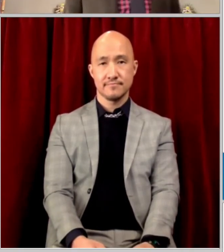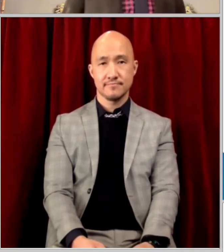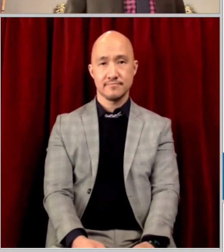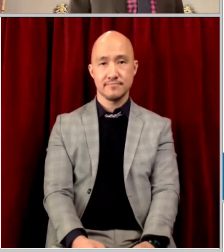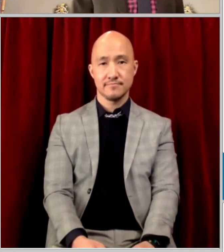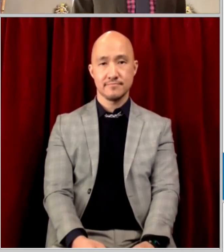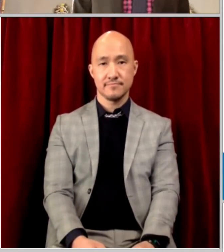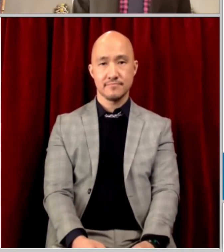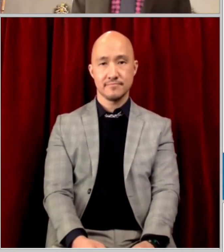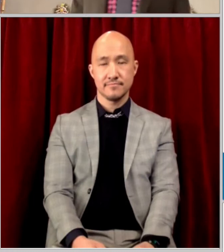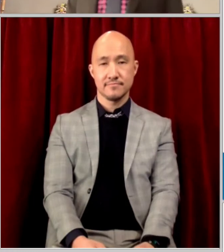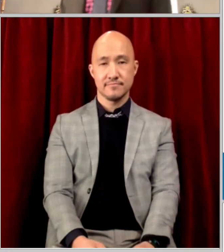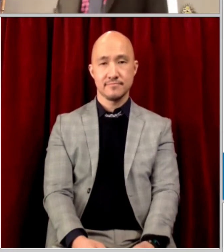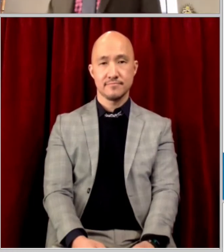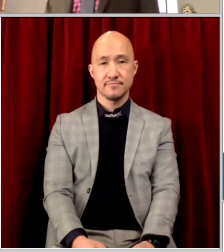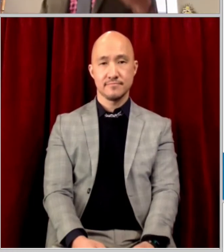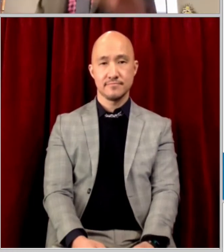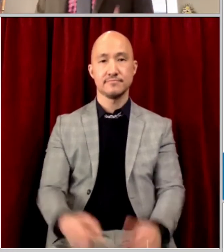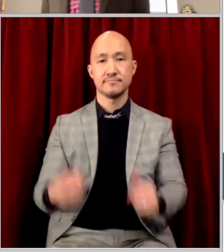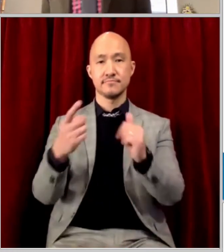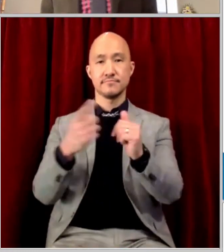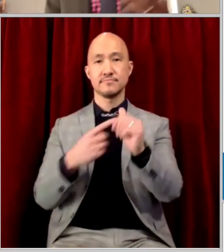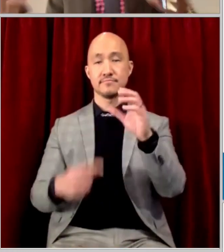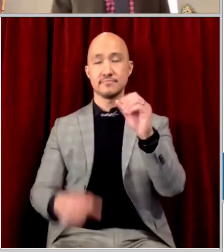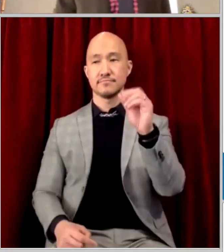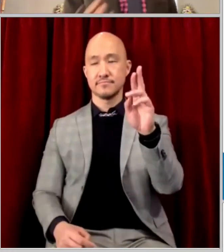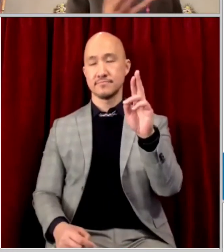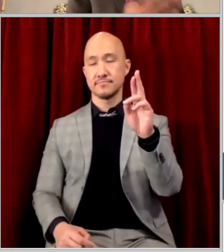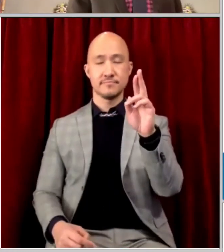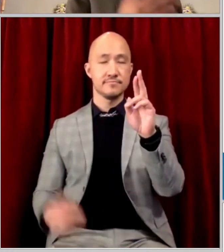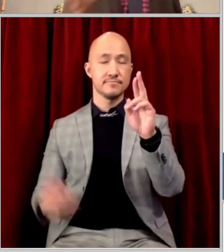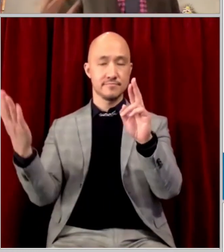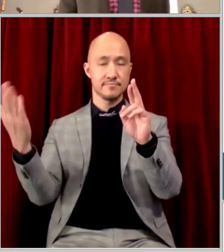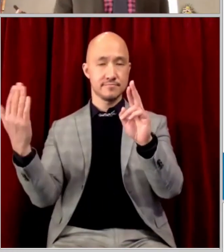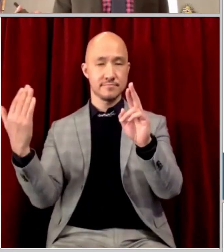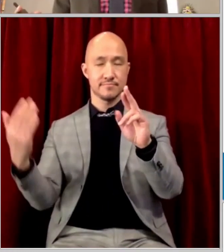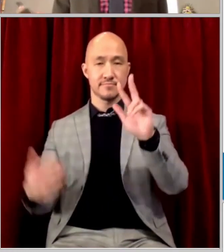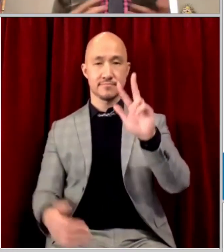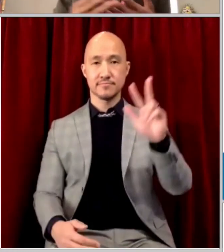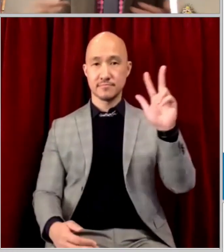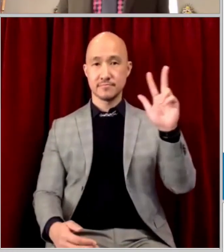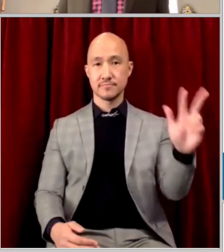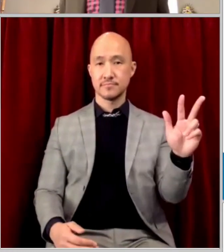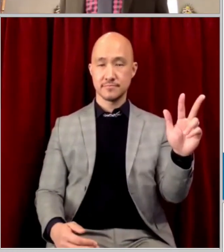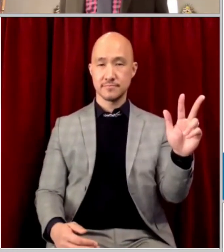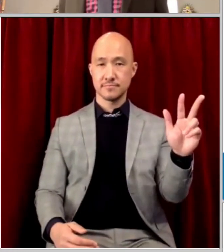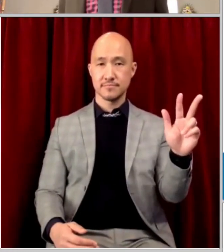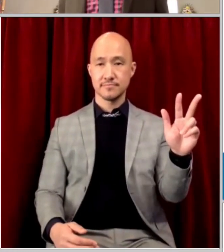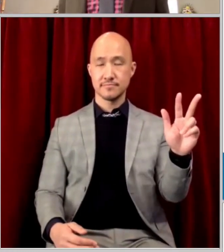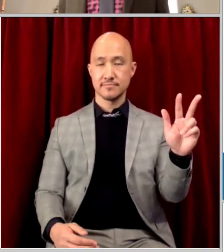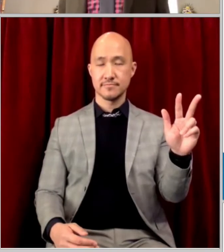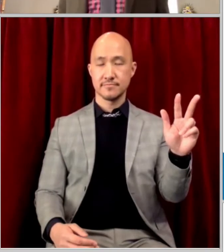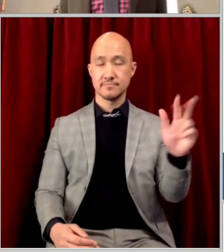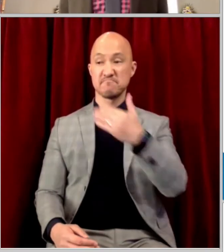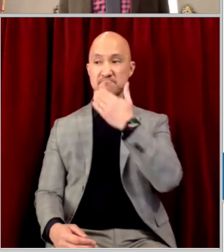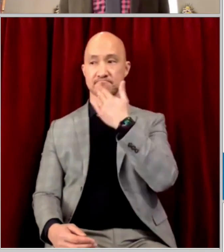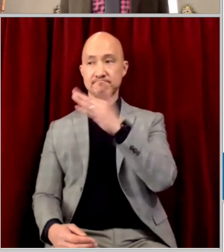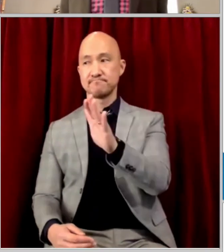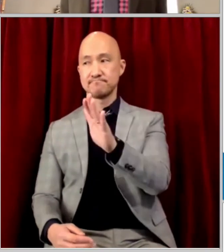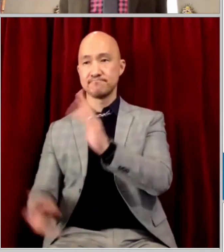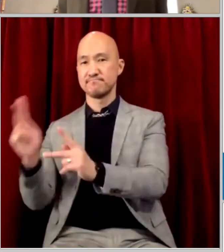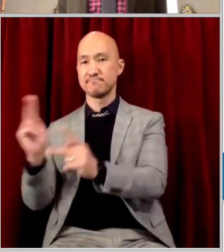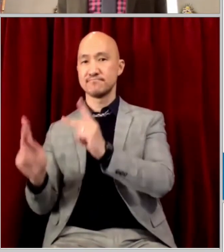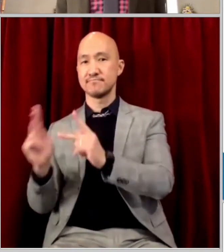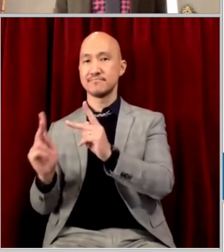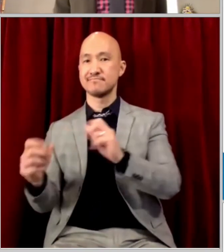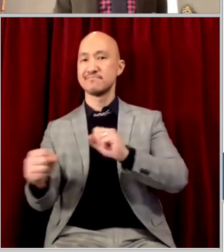1 Corinthians 15, right? 33. It says, look, bad company corrupts good character. Period, the end. You don't need to debate